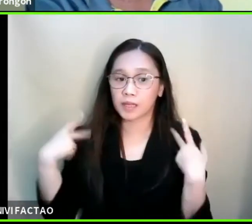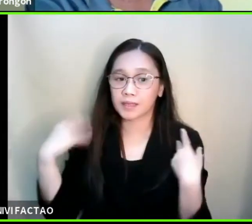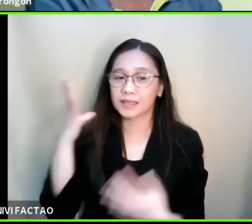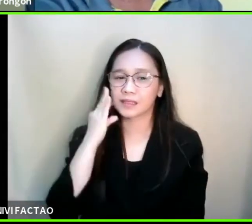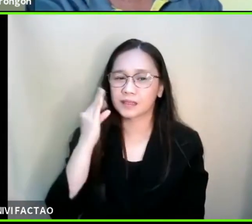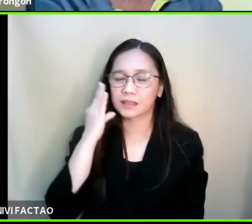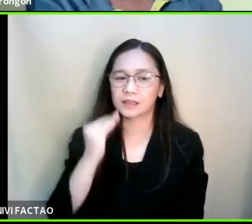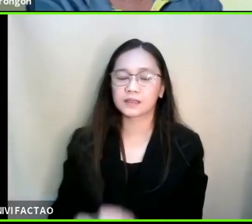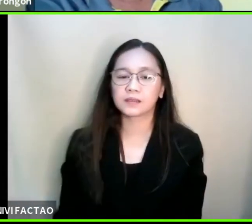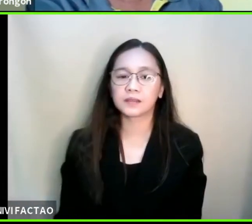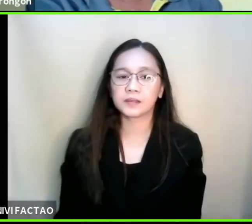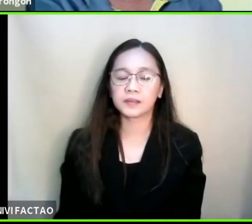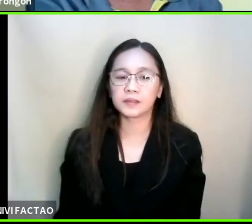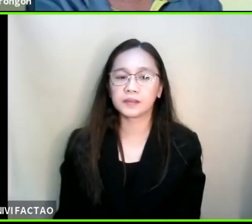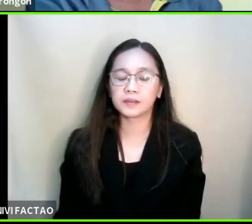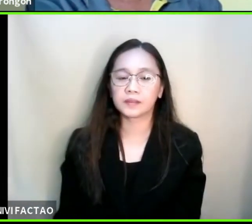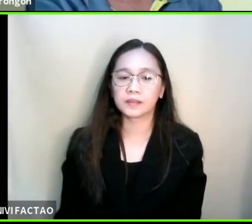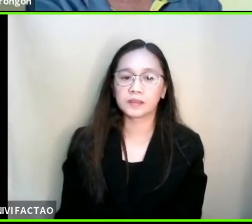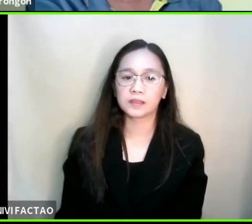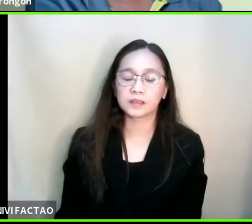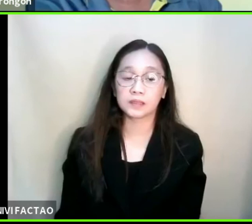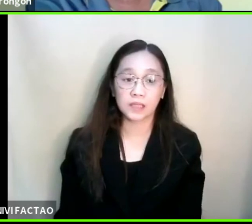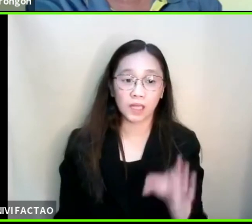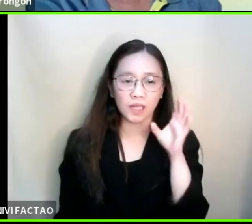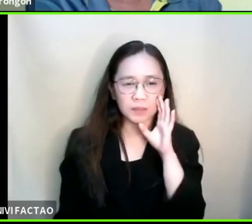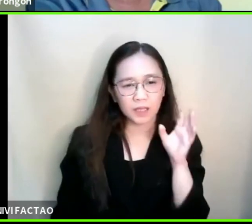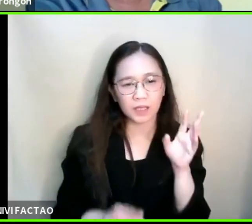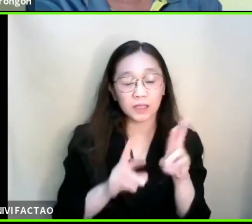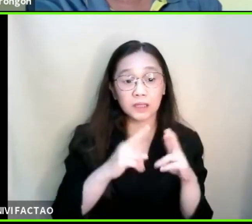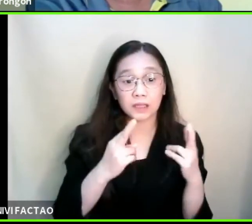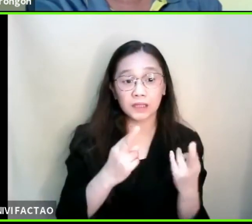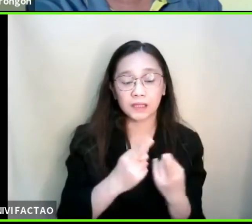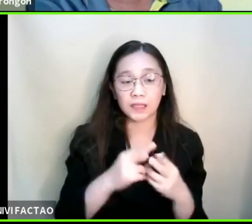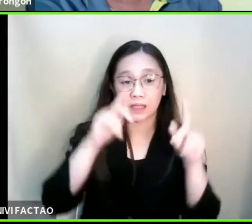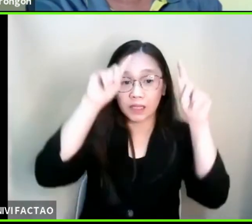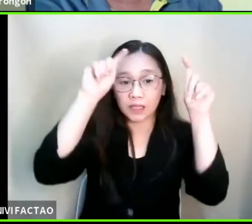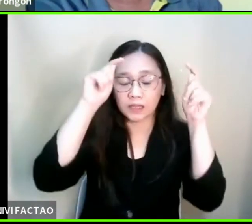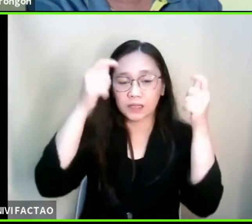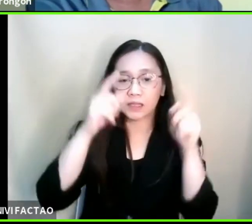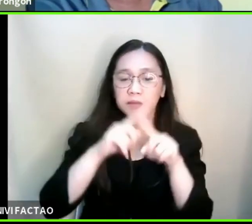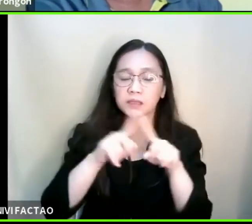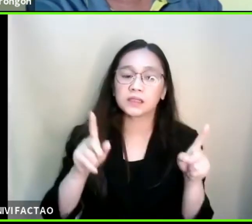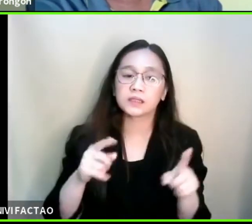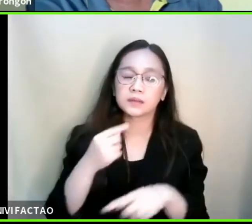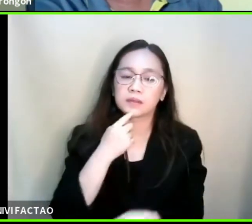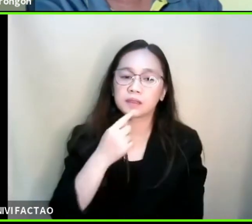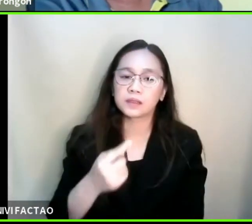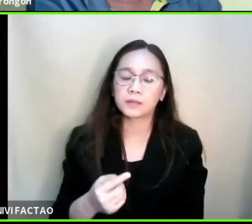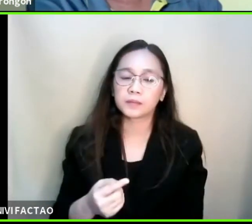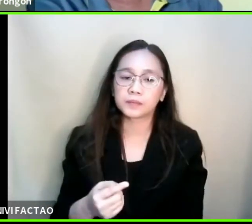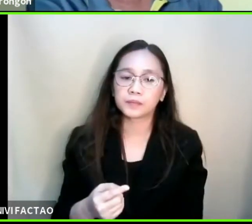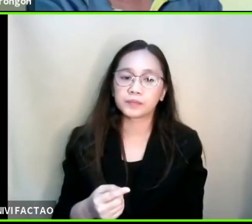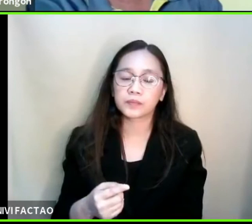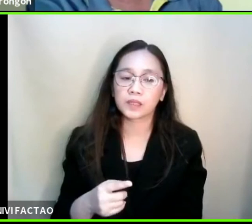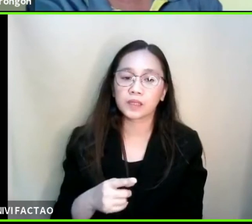Ayun. I think yan yung mga related, no, sa topic, no, pero Yes po. sagutin naman natin, no, yung bonus na